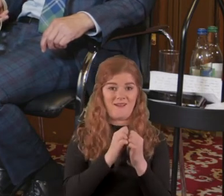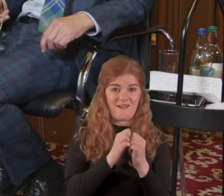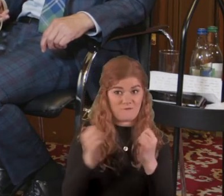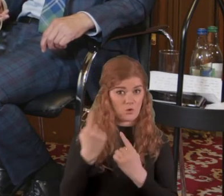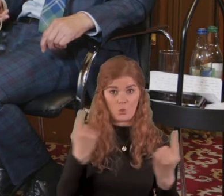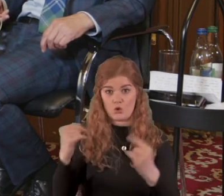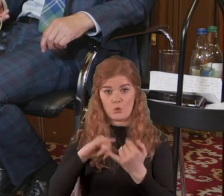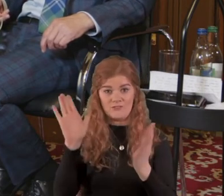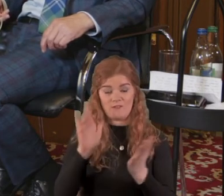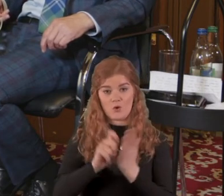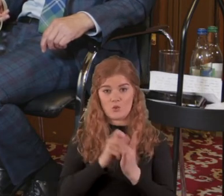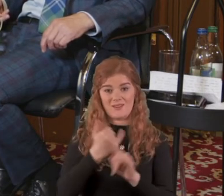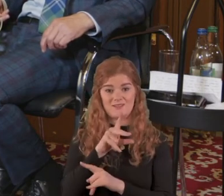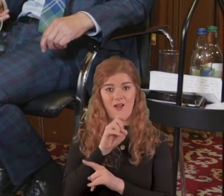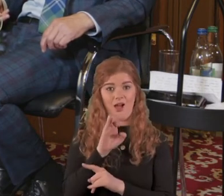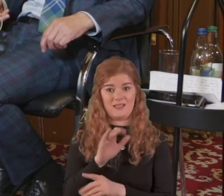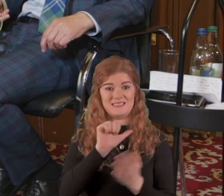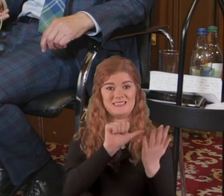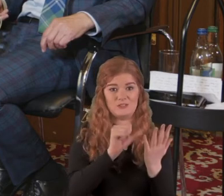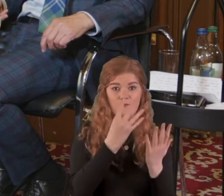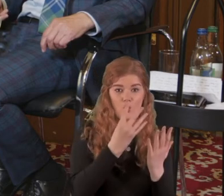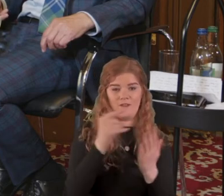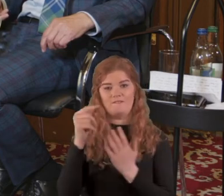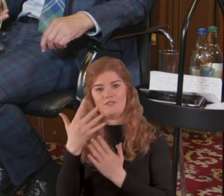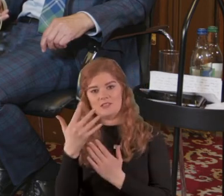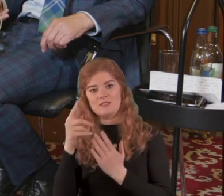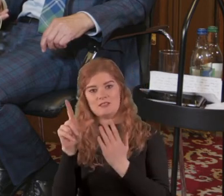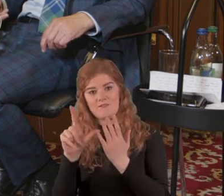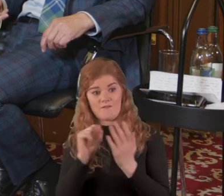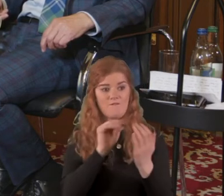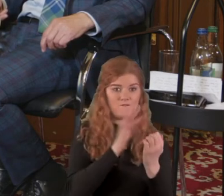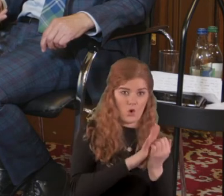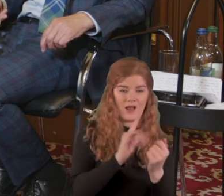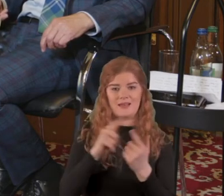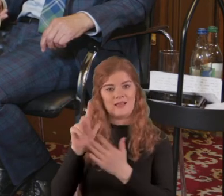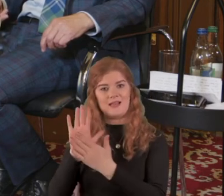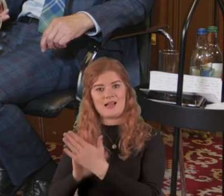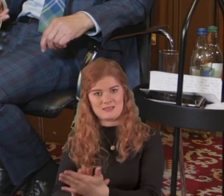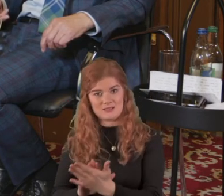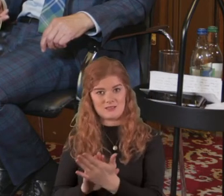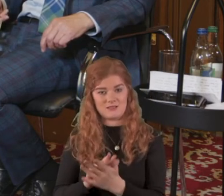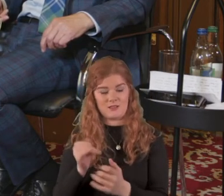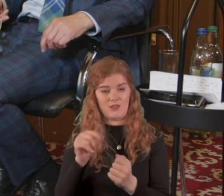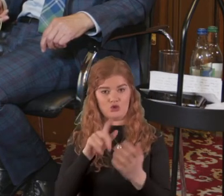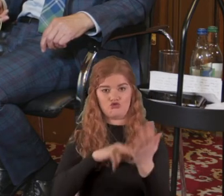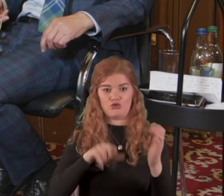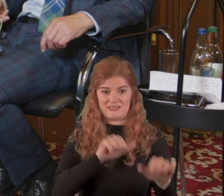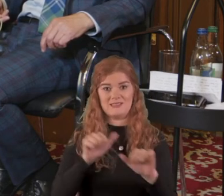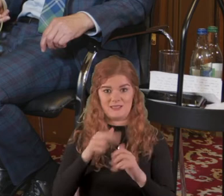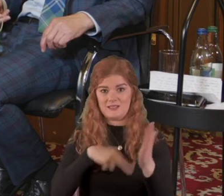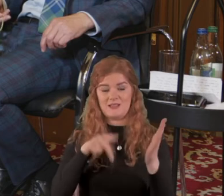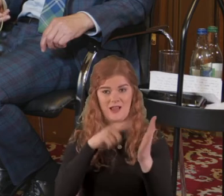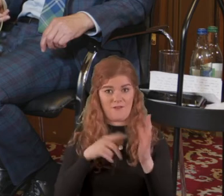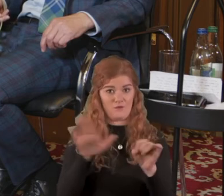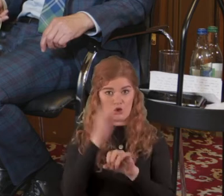each and every one that voted in the Dáil 64 to 57 for and against the treaty had examined in their entirety all the articles of agreement